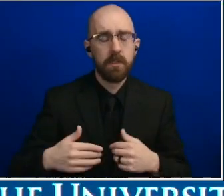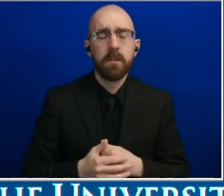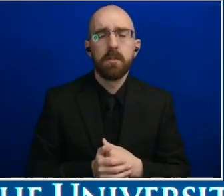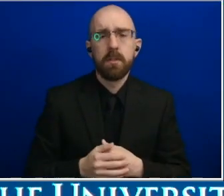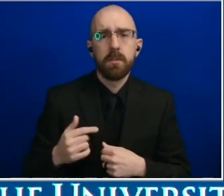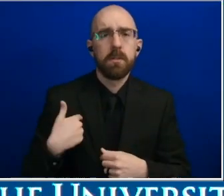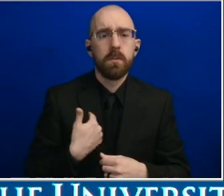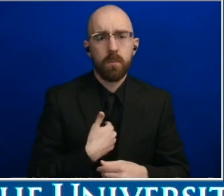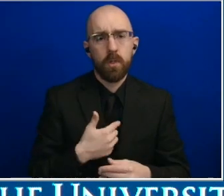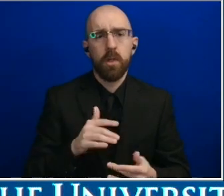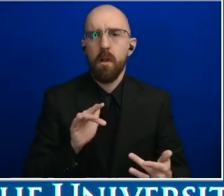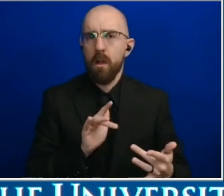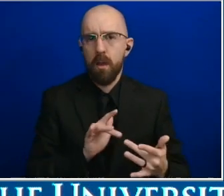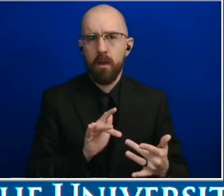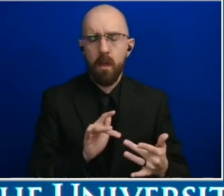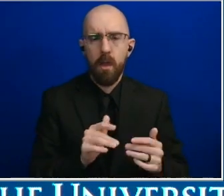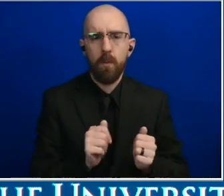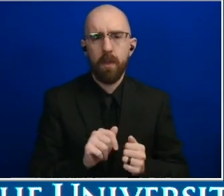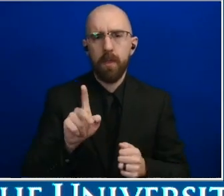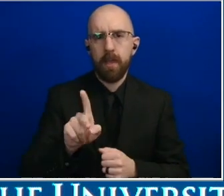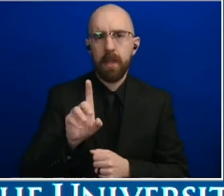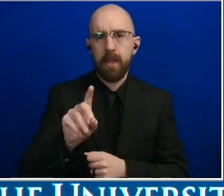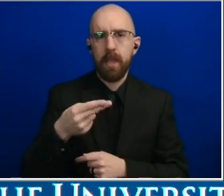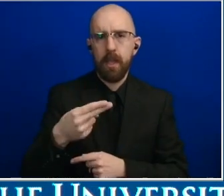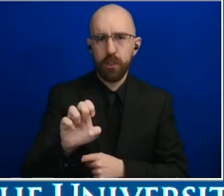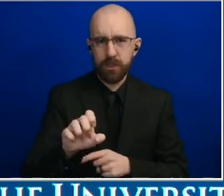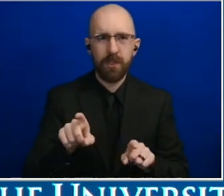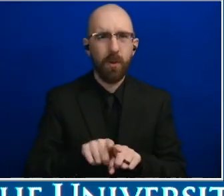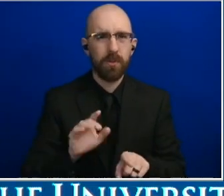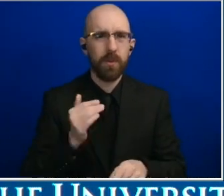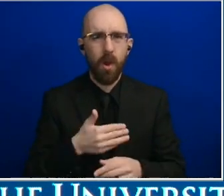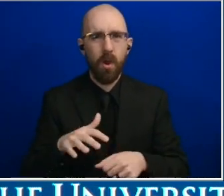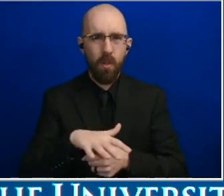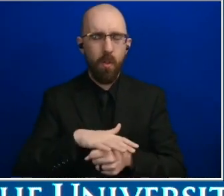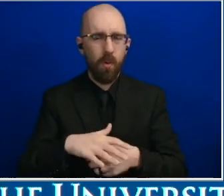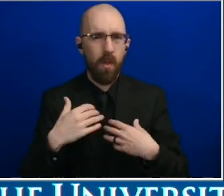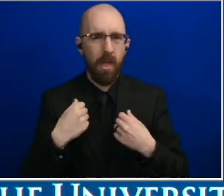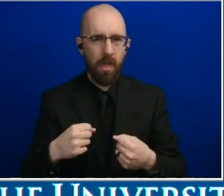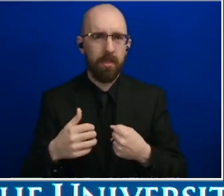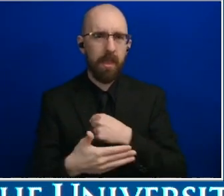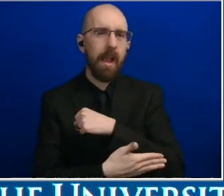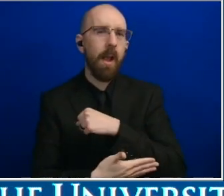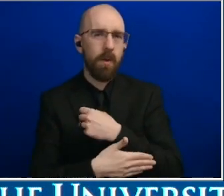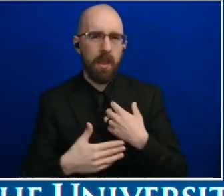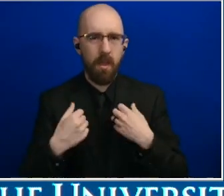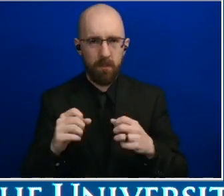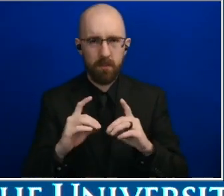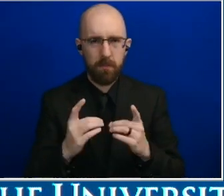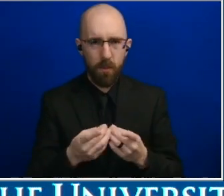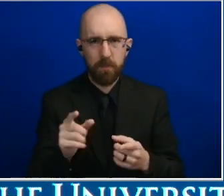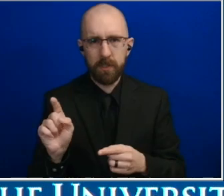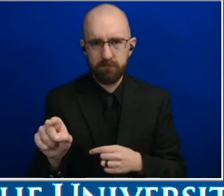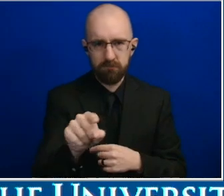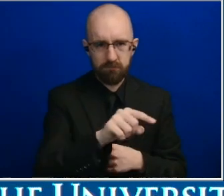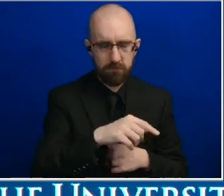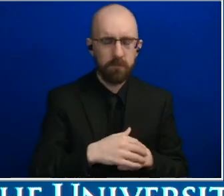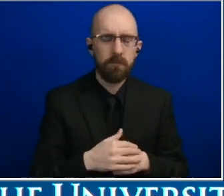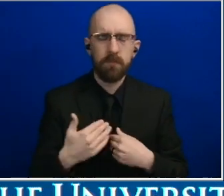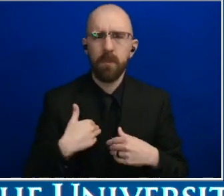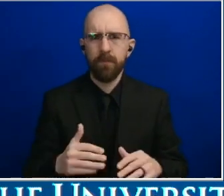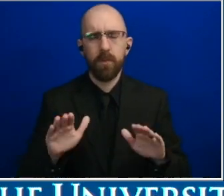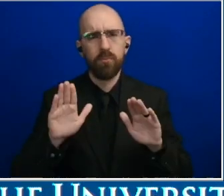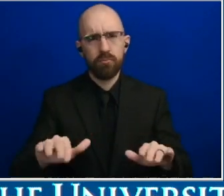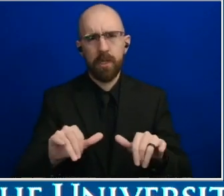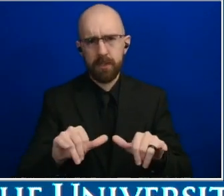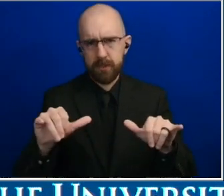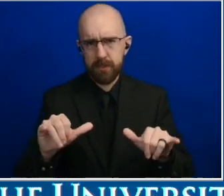contact with KDHE, also our local health, county health departments. We have a great system and process